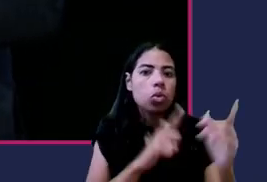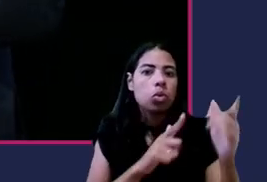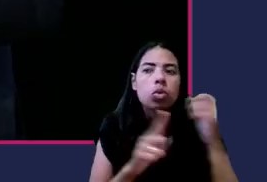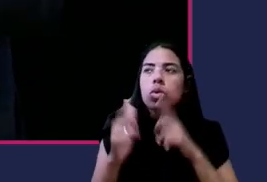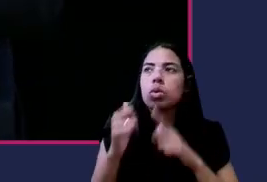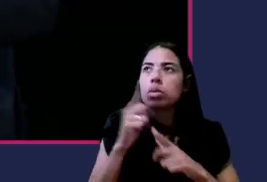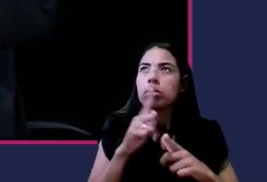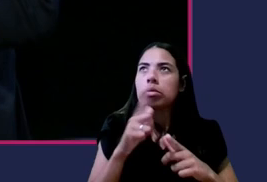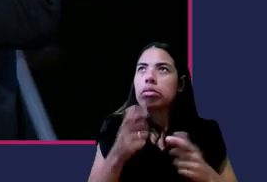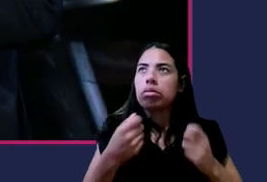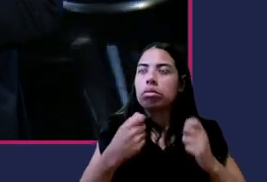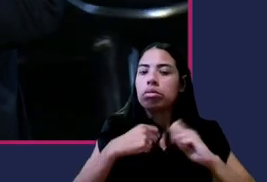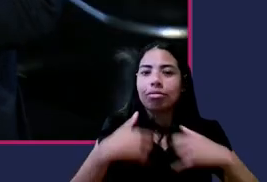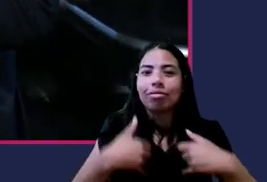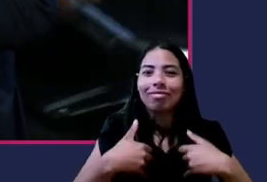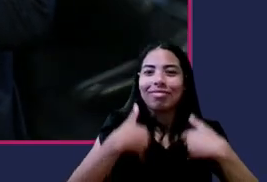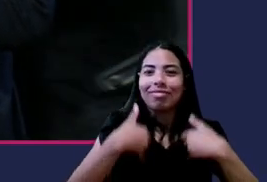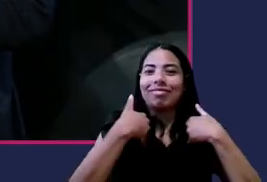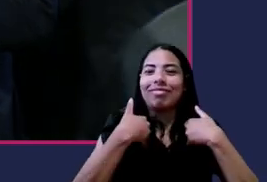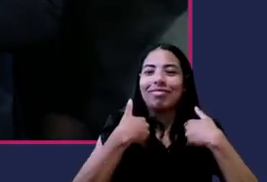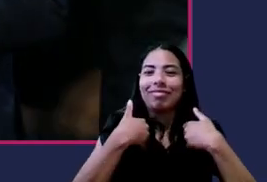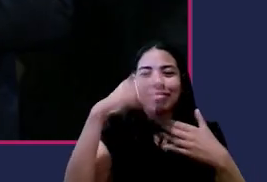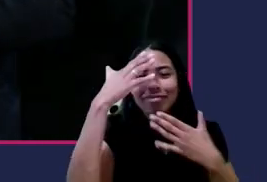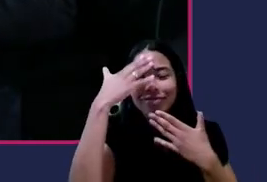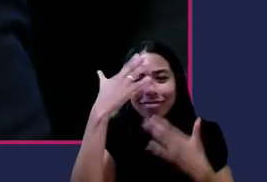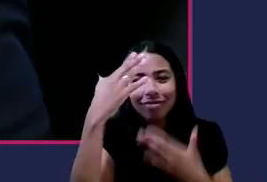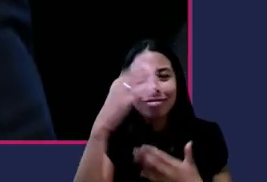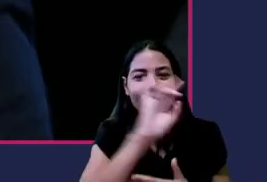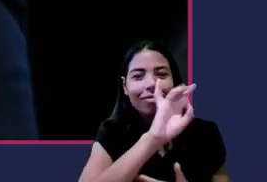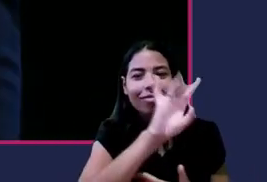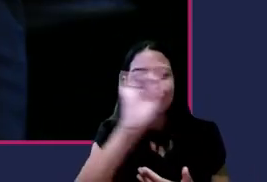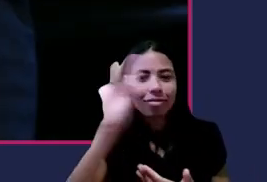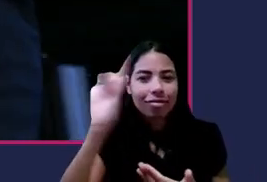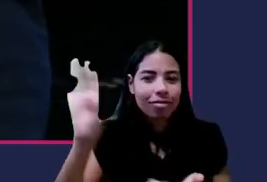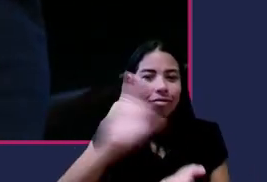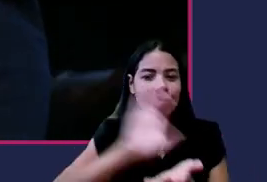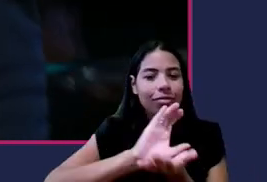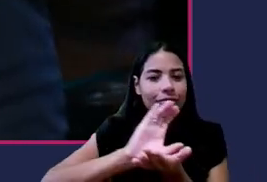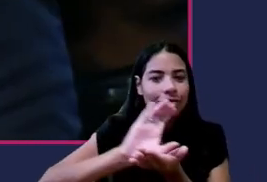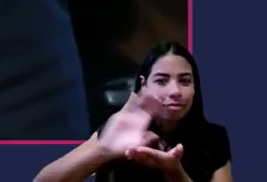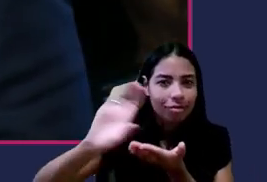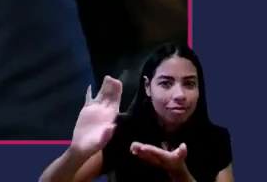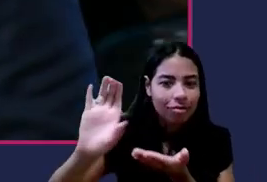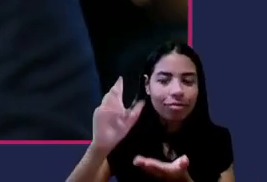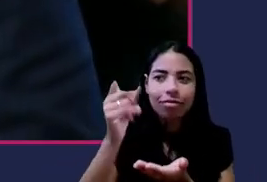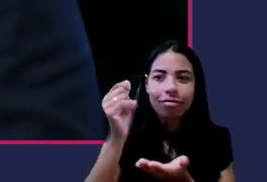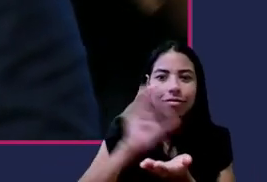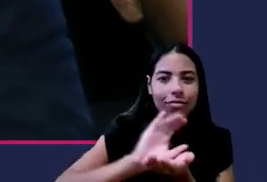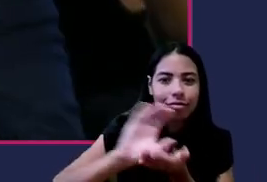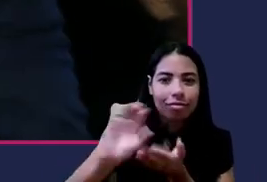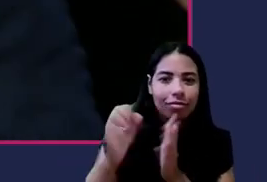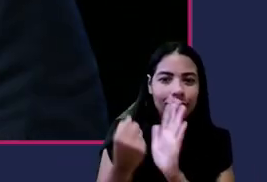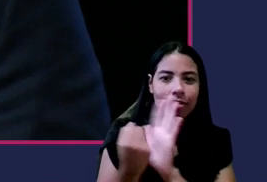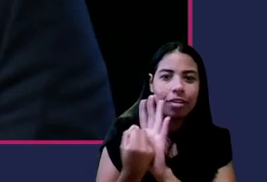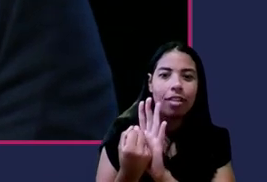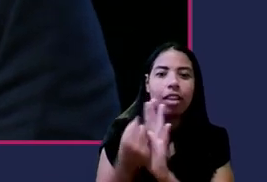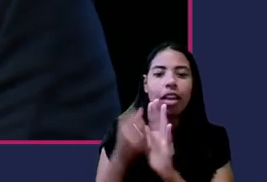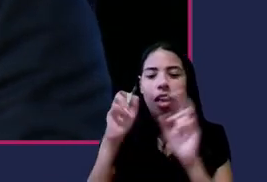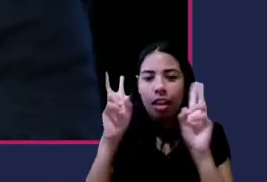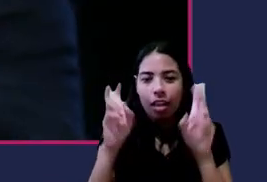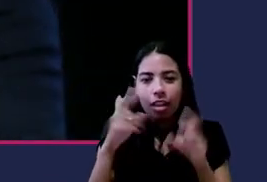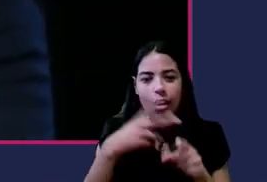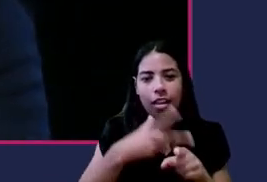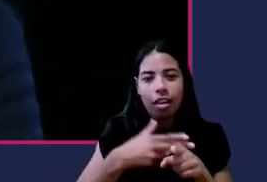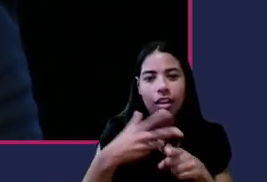expectations. We are all so proud. And I'd like to thank you, all of our sponsors of Living is Rare,